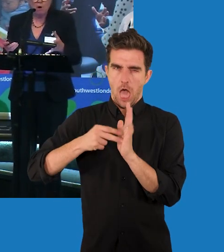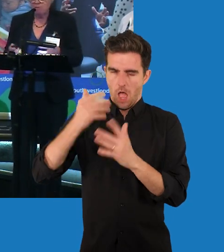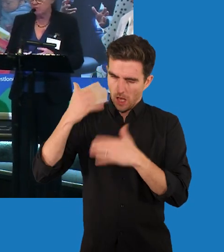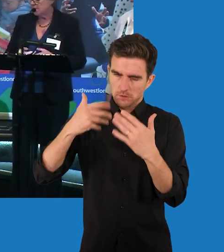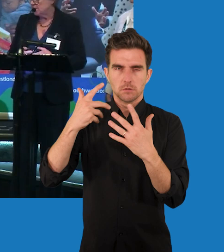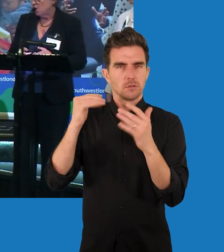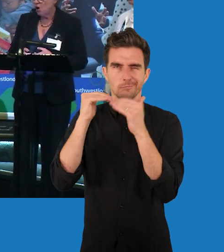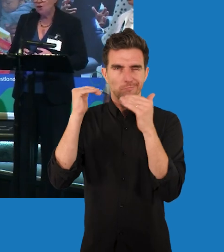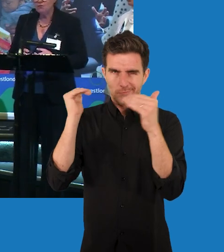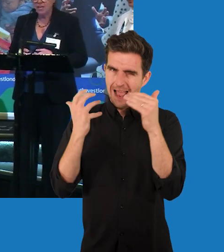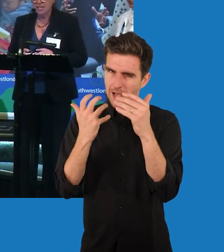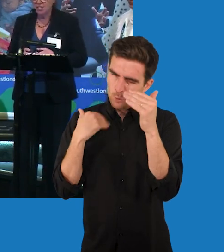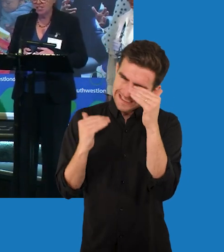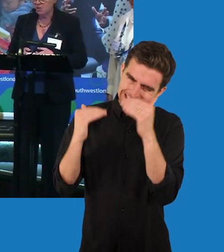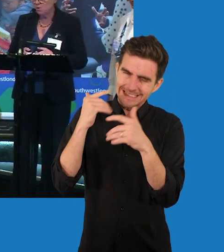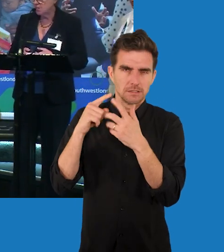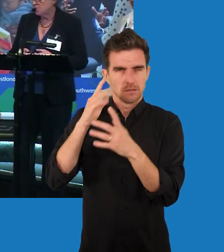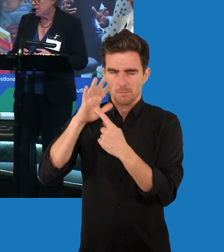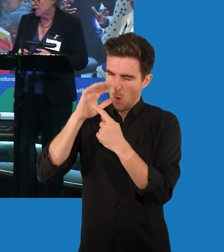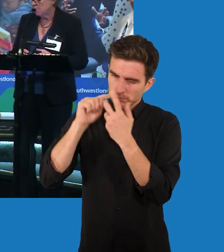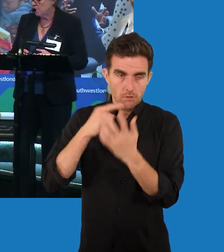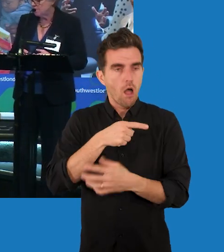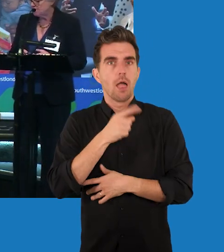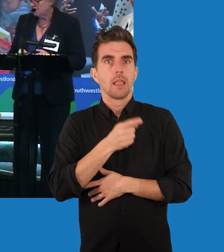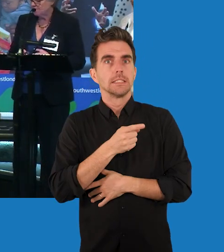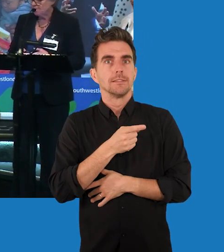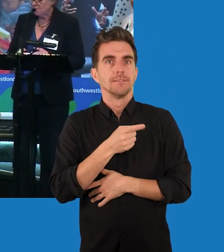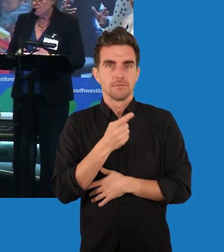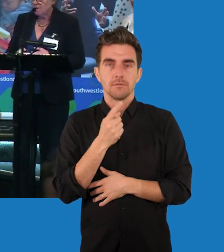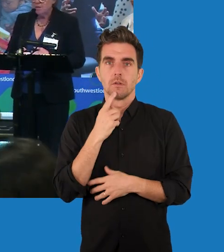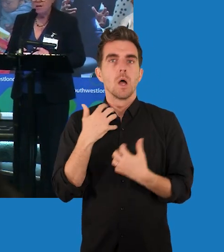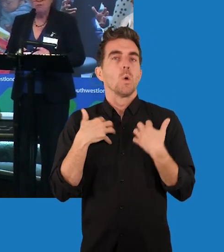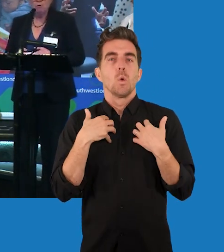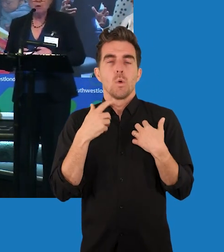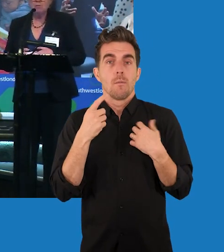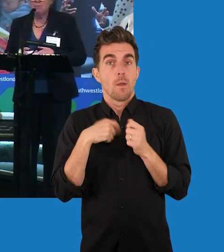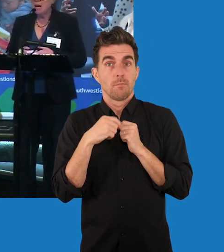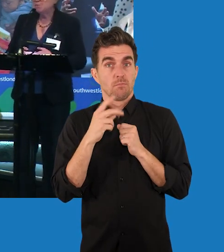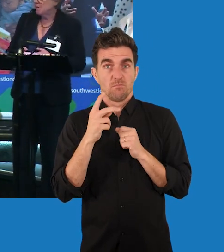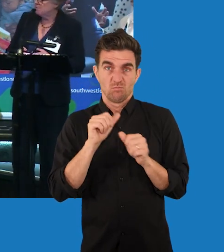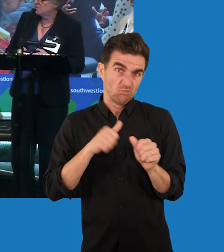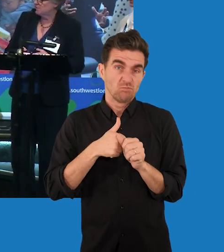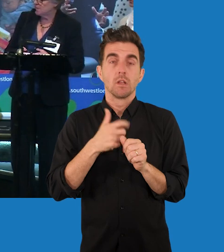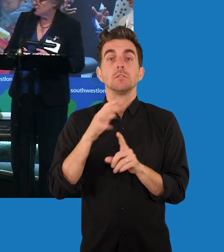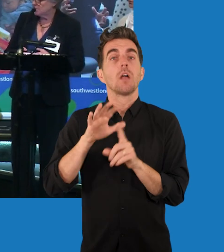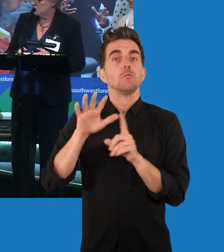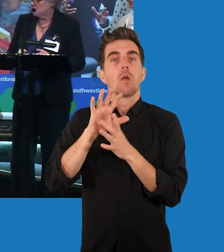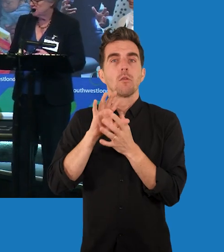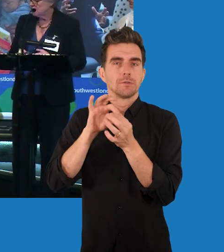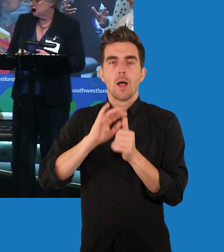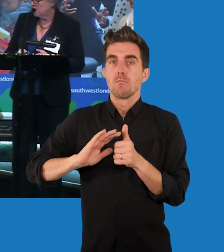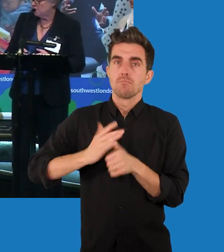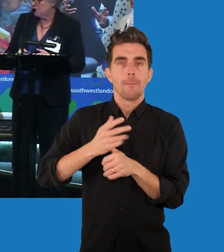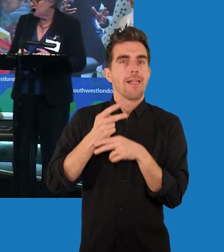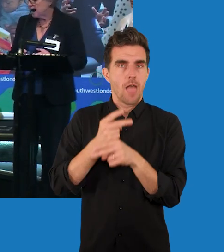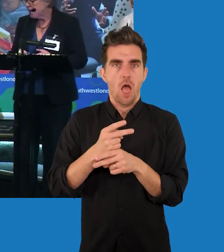with the priorities of the NHS Inequalities Plan at the moment. They've both become champions for the National Association